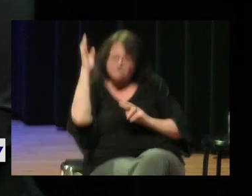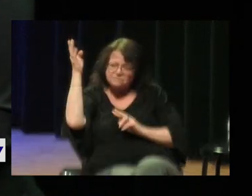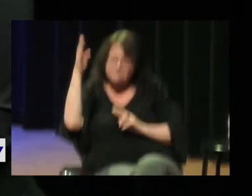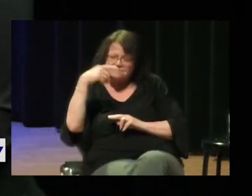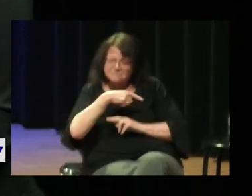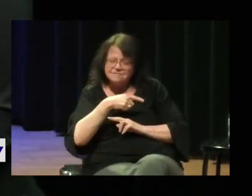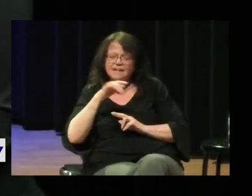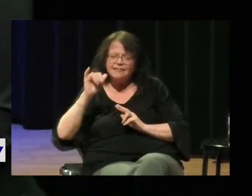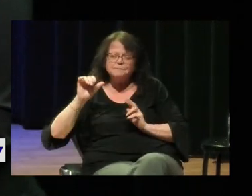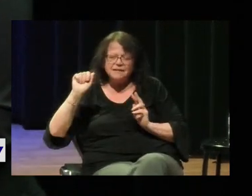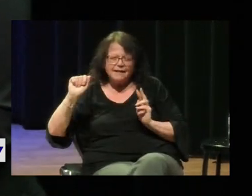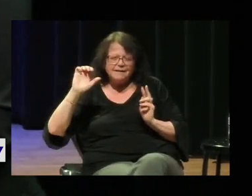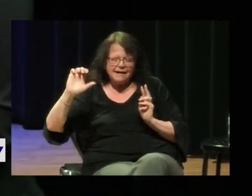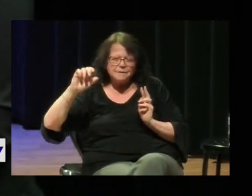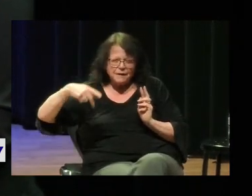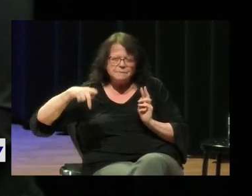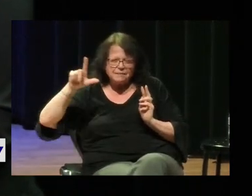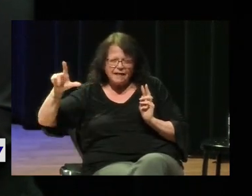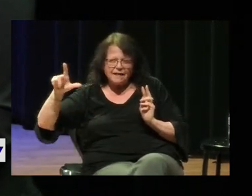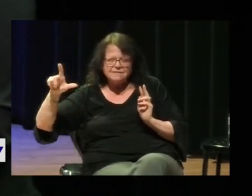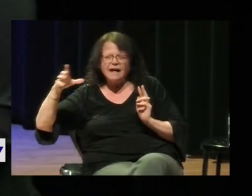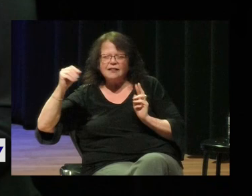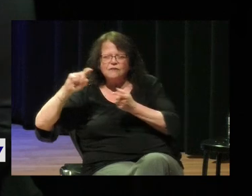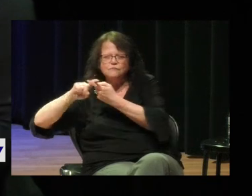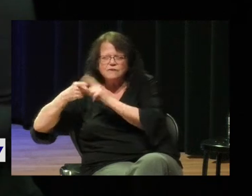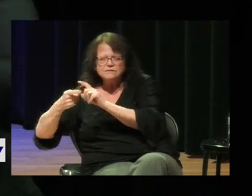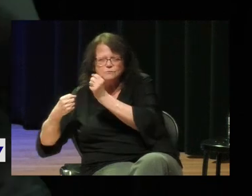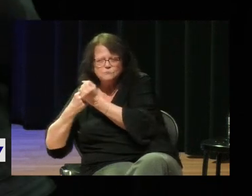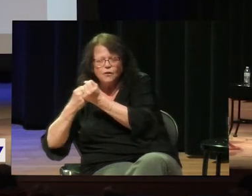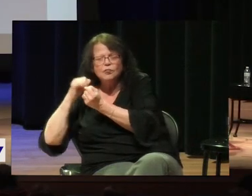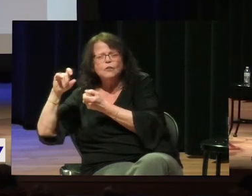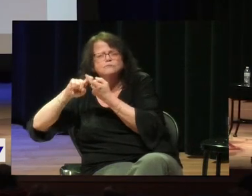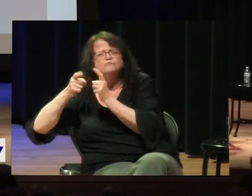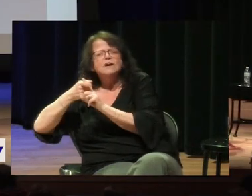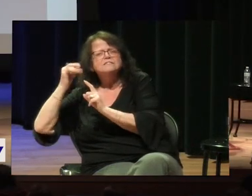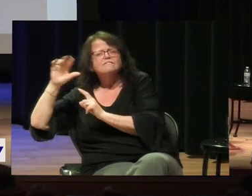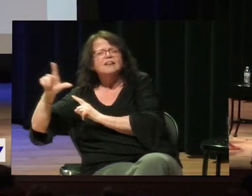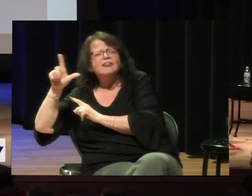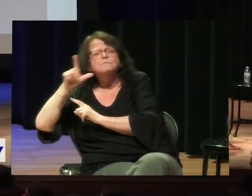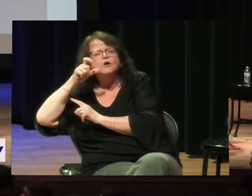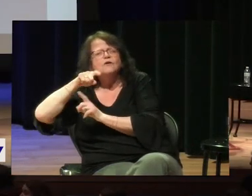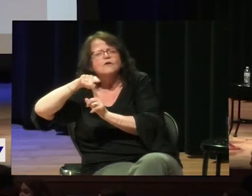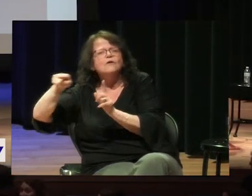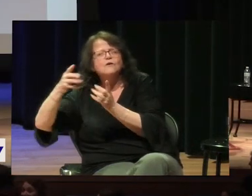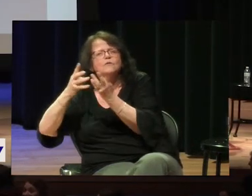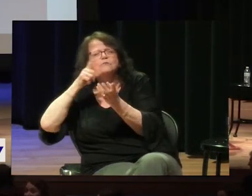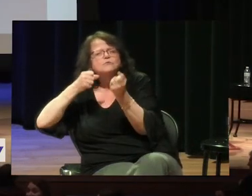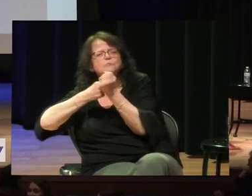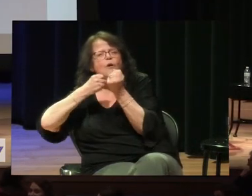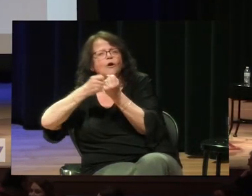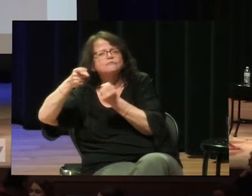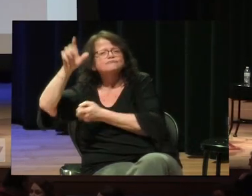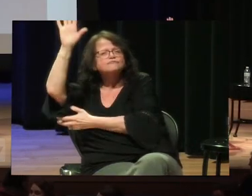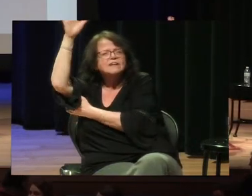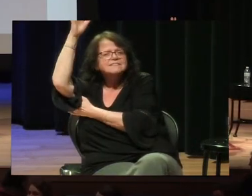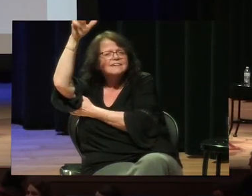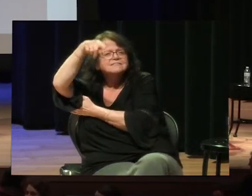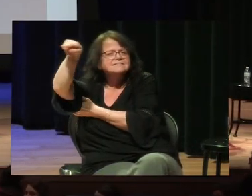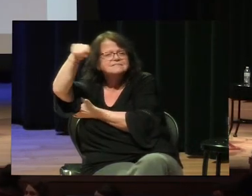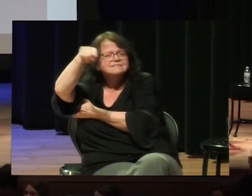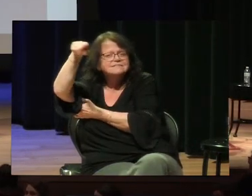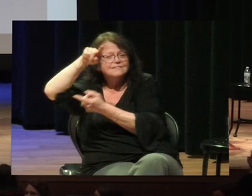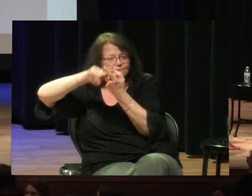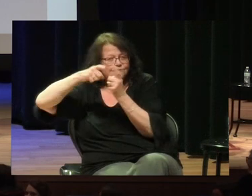Allen County Public Library. Could our friends of the library please raise their hand if they are in the audience tonight? I'm a